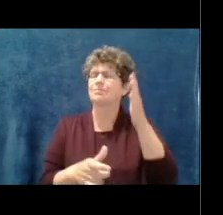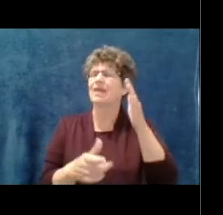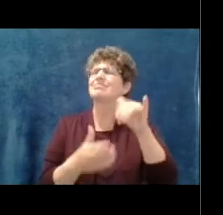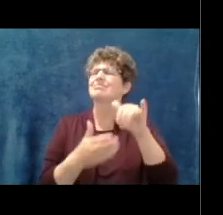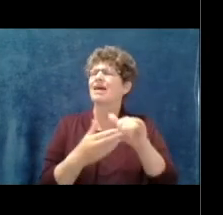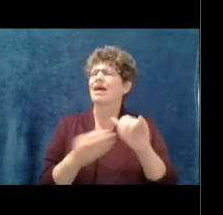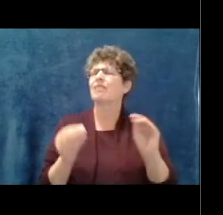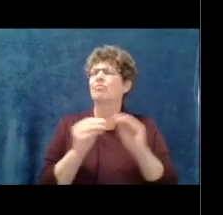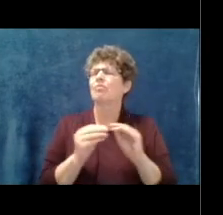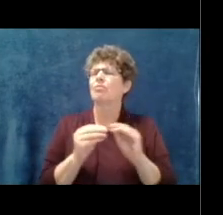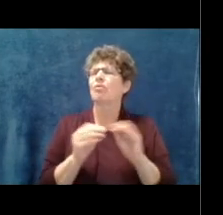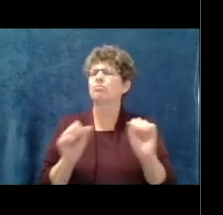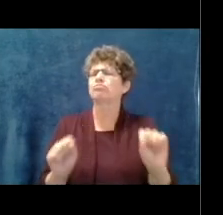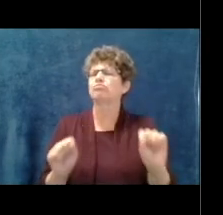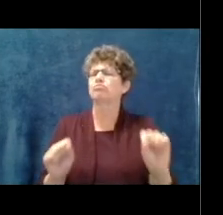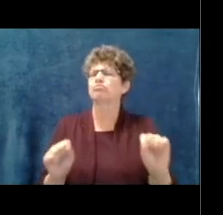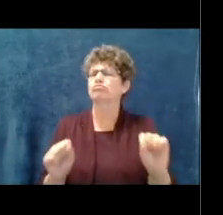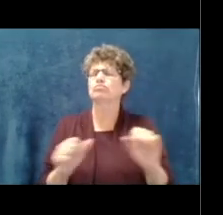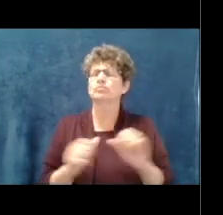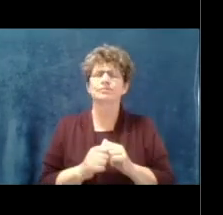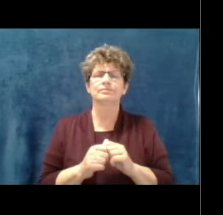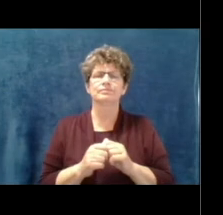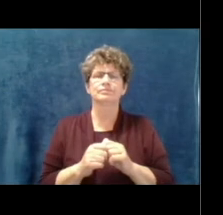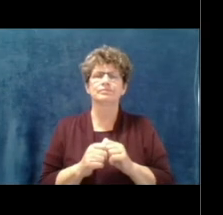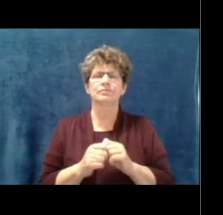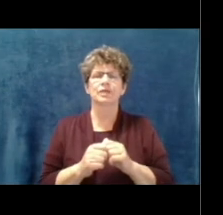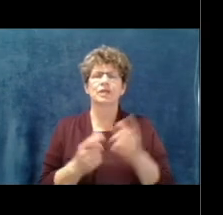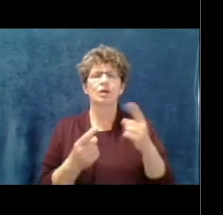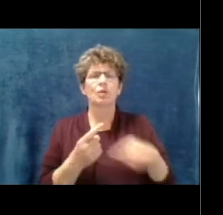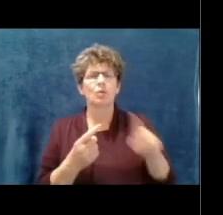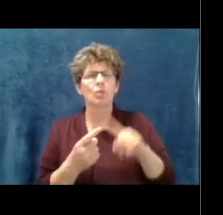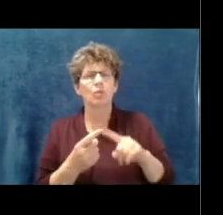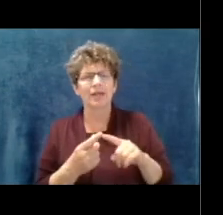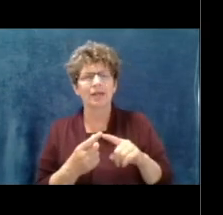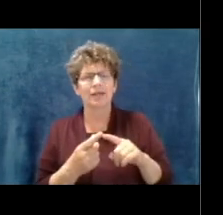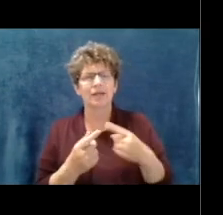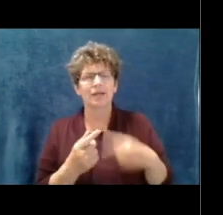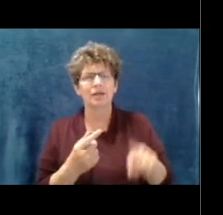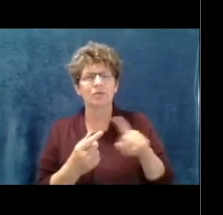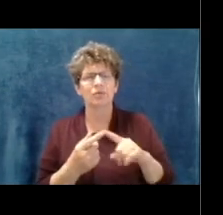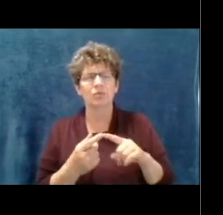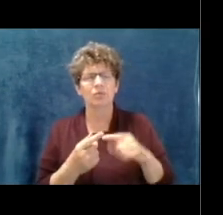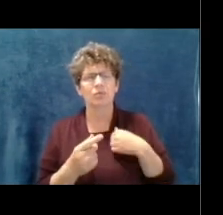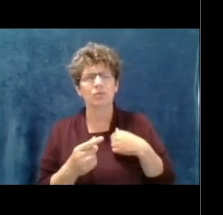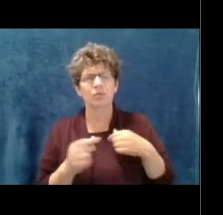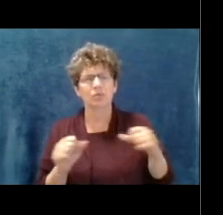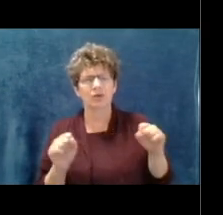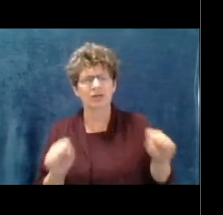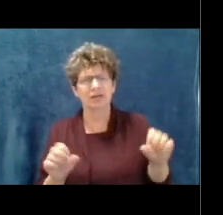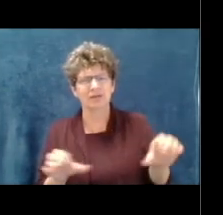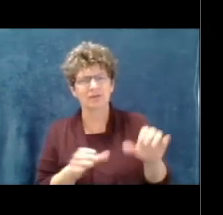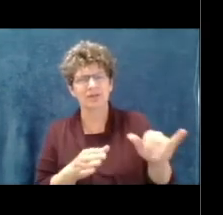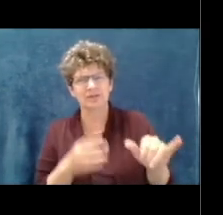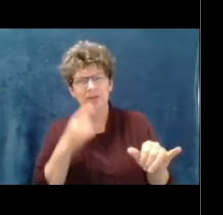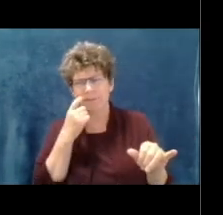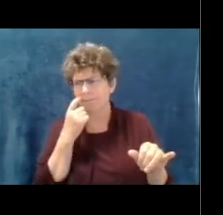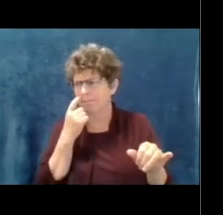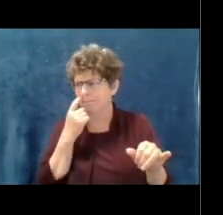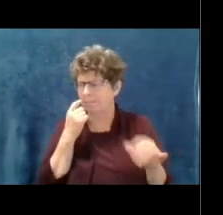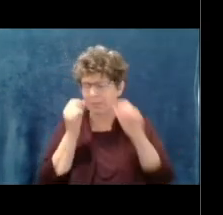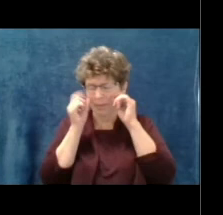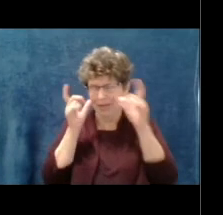about, when am I going to do this? When is it most feasible for me to do this? Am I going to wake up at 5 a.m? I don't think I'm going to